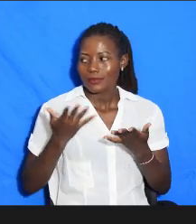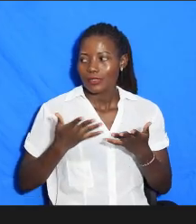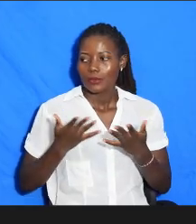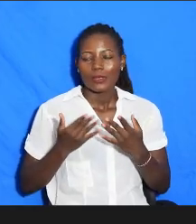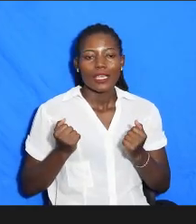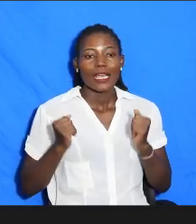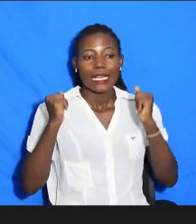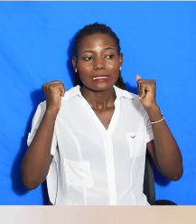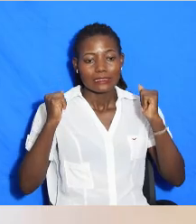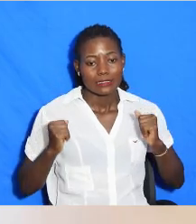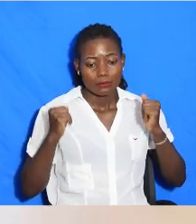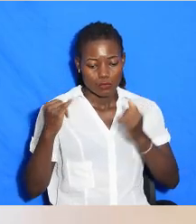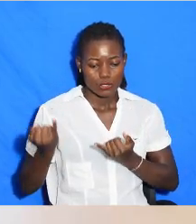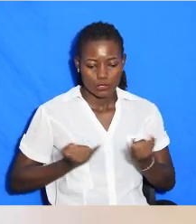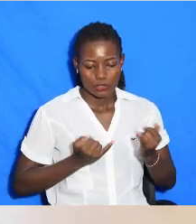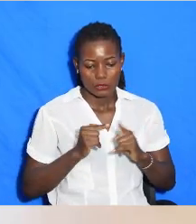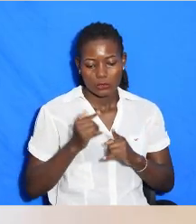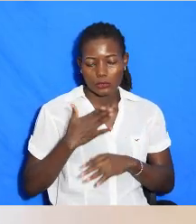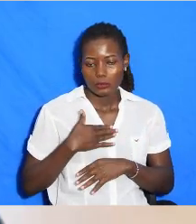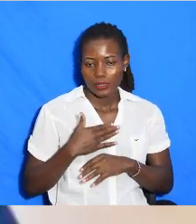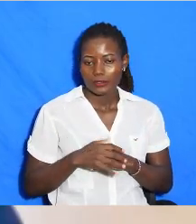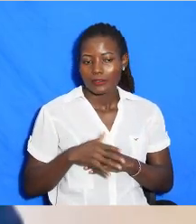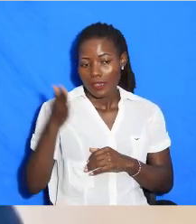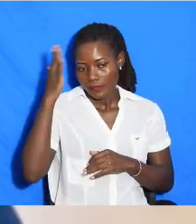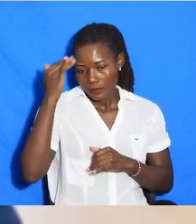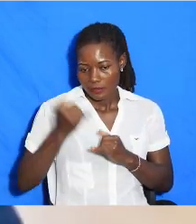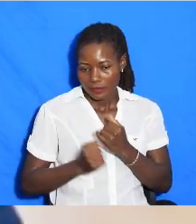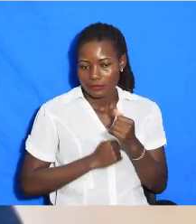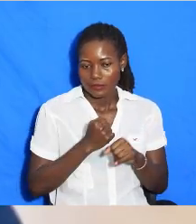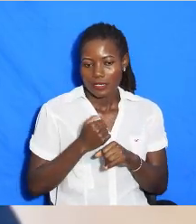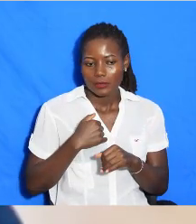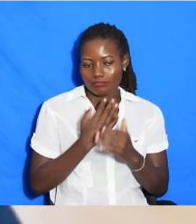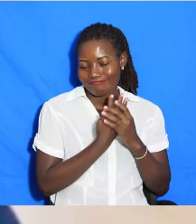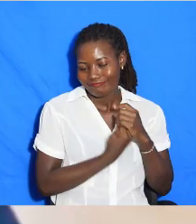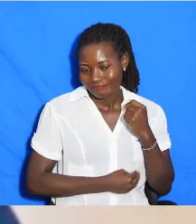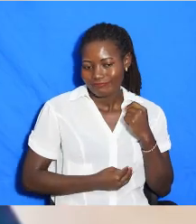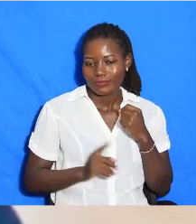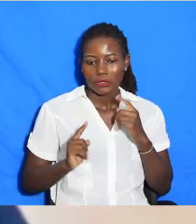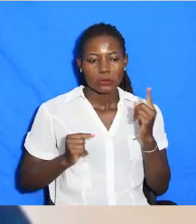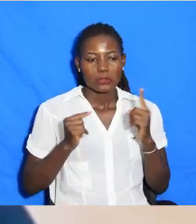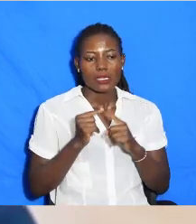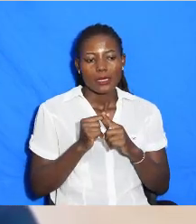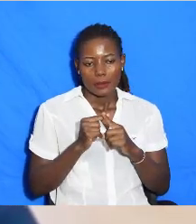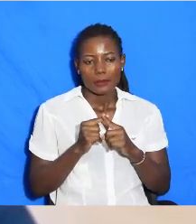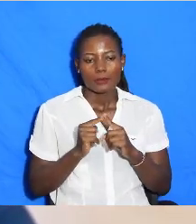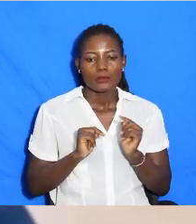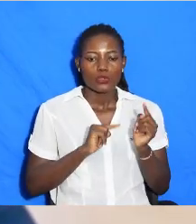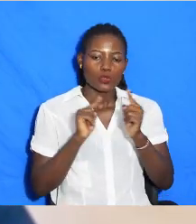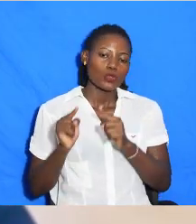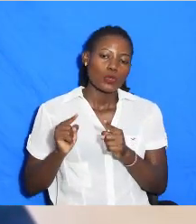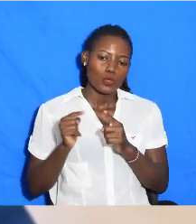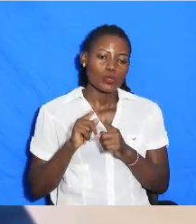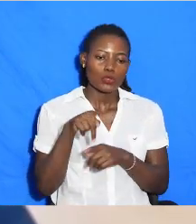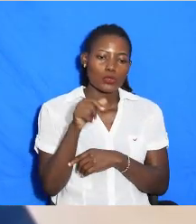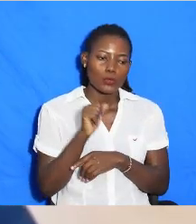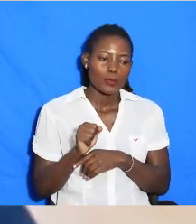and field. Okay. I know last year must have been very disappointing. You were looking forward to making it to Paris, and Mm,